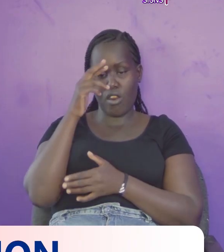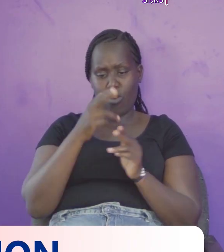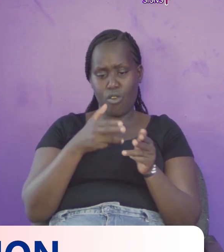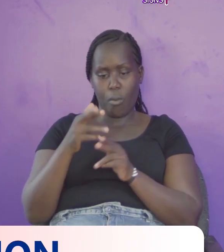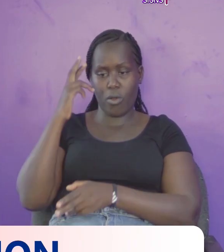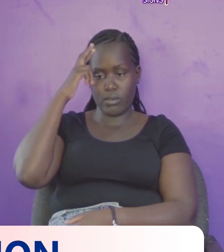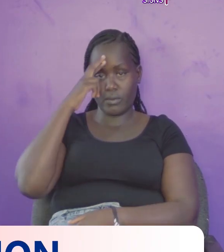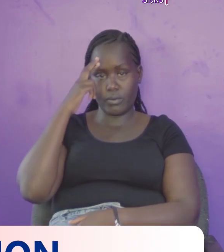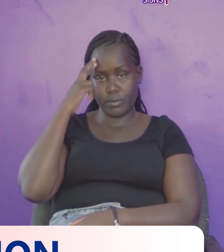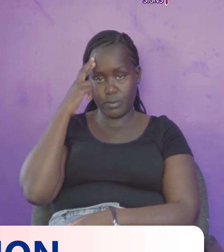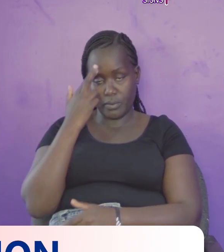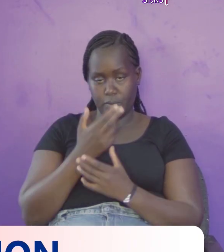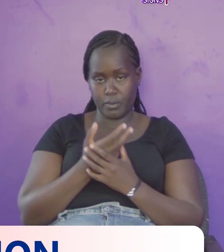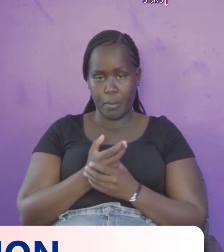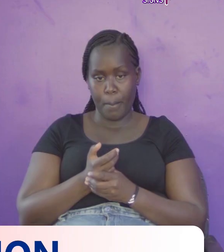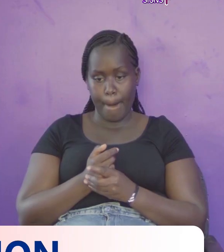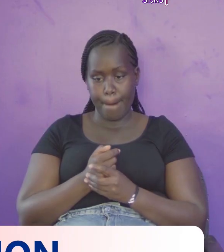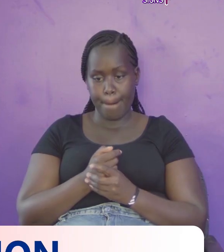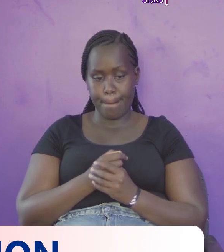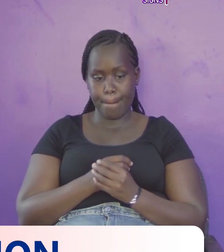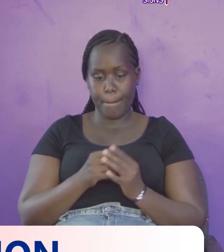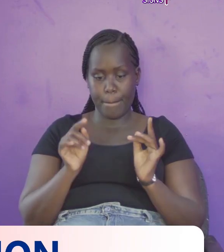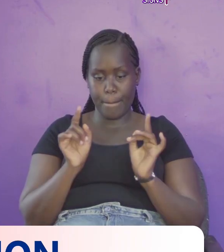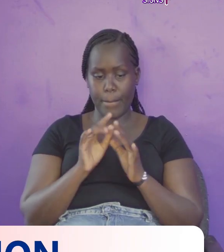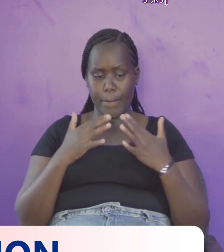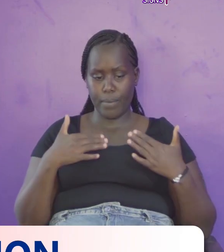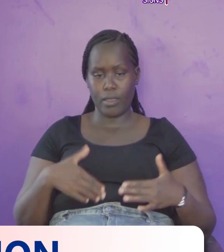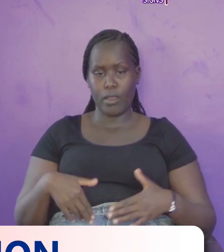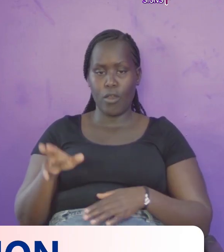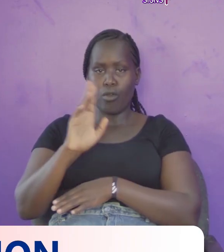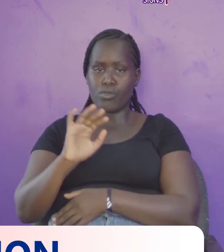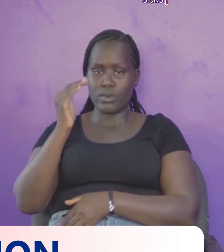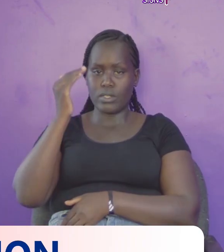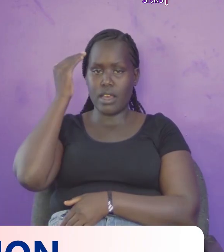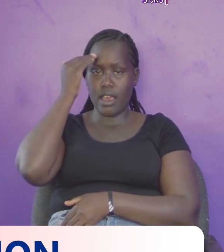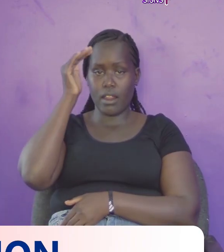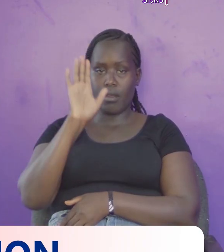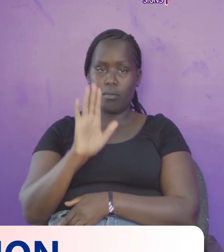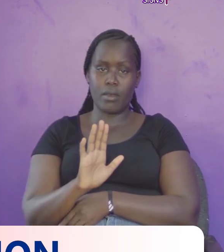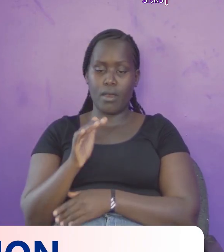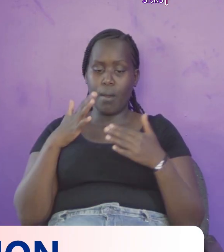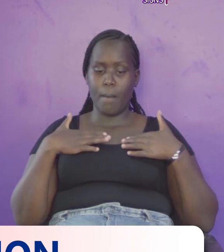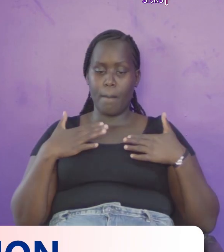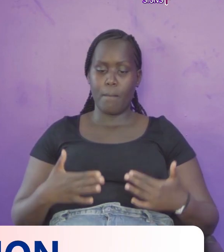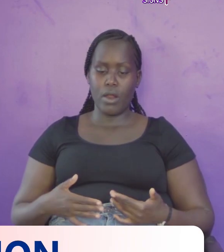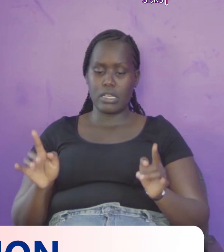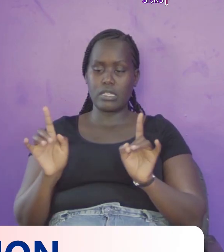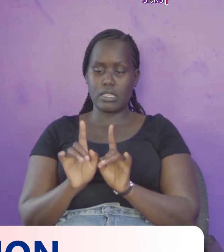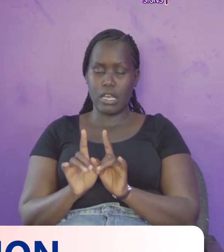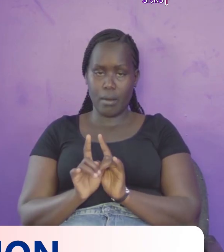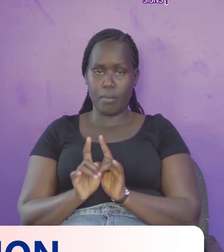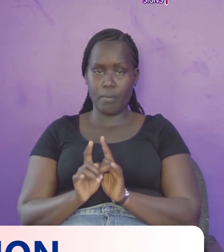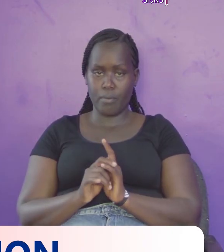human, Yeah. They're just human. Use your head. Bodies are just bodies. Yes. You don't